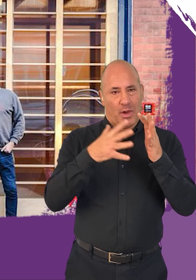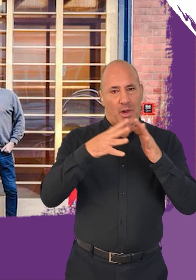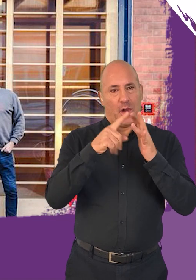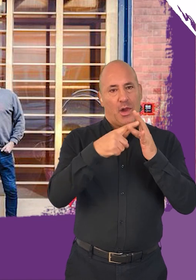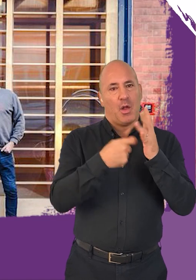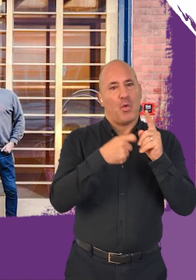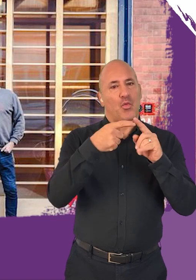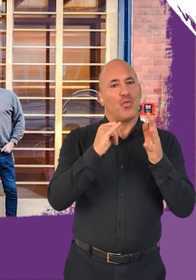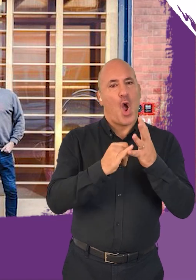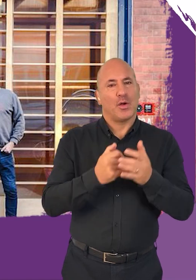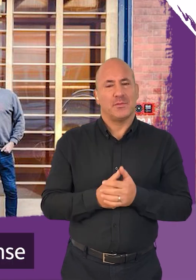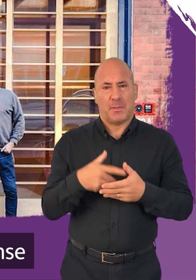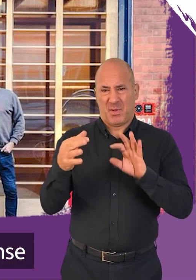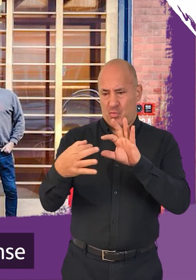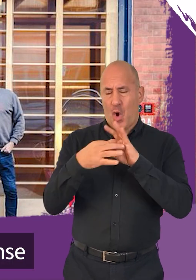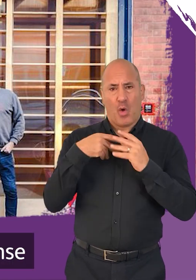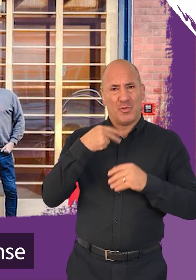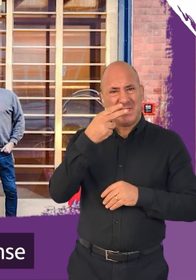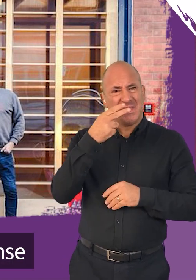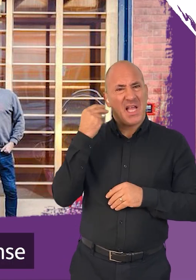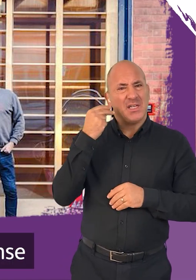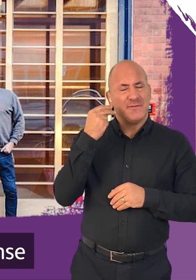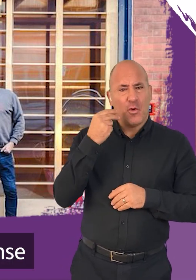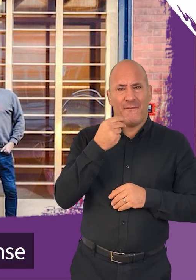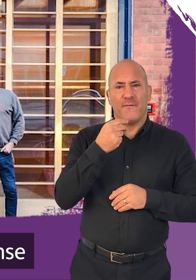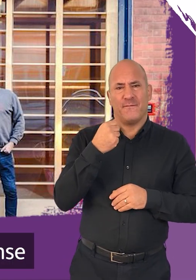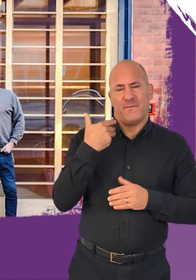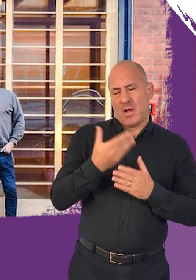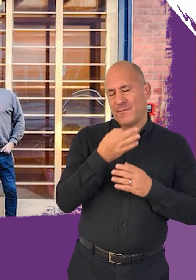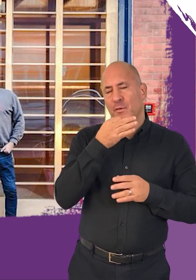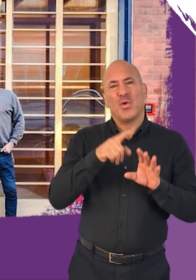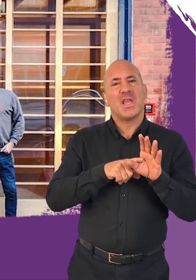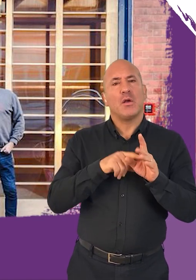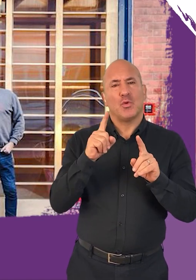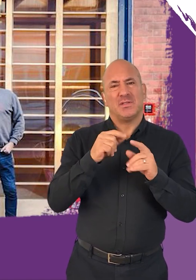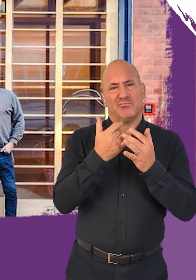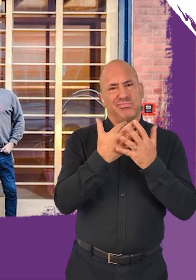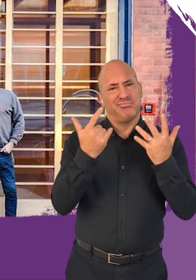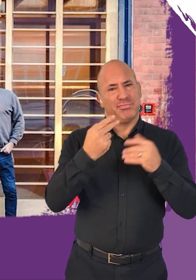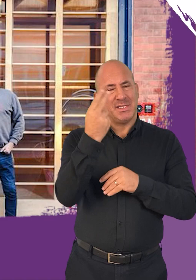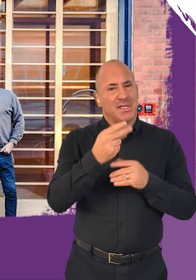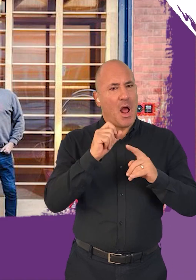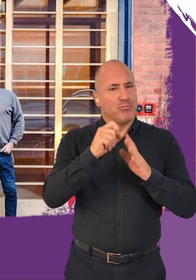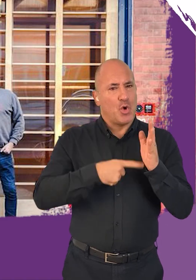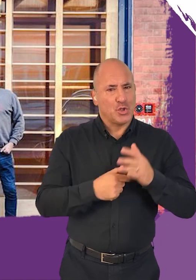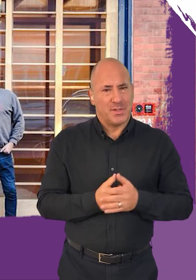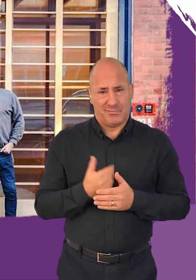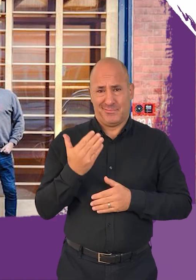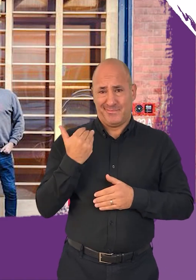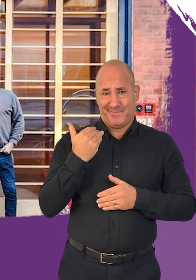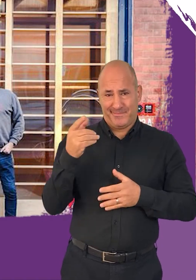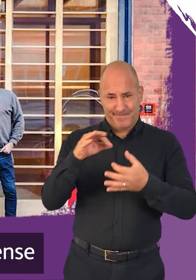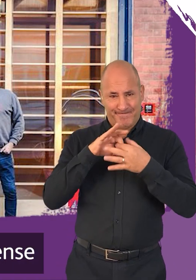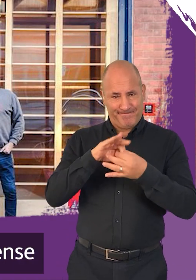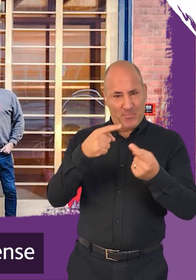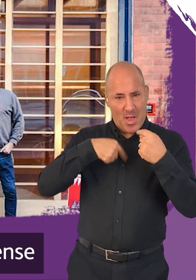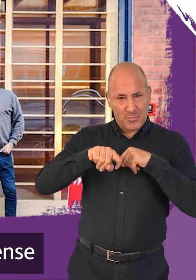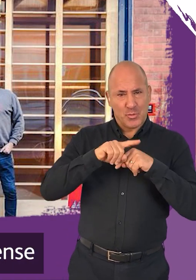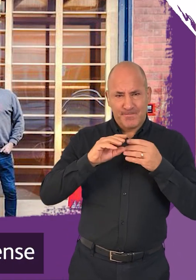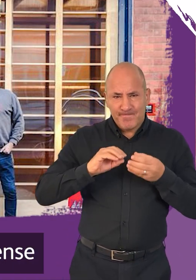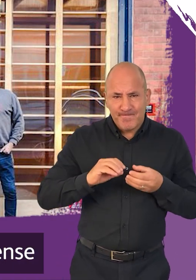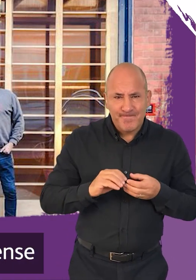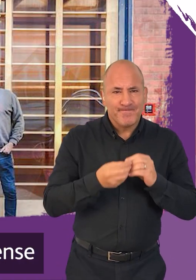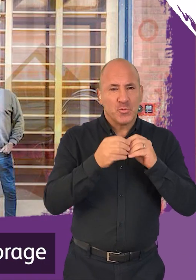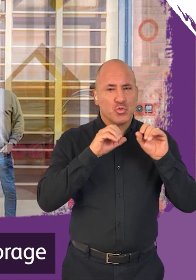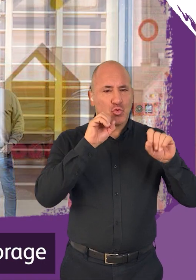Dual Works. Dual Works have collaborated with Sense on numerous design projects over the last couple of years. Most recently,